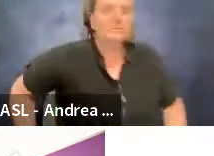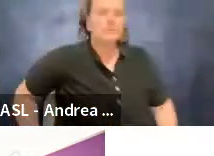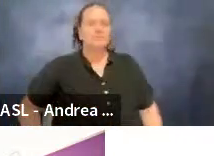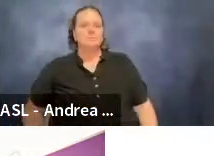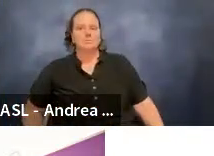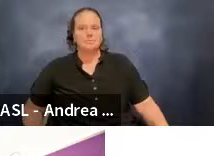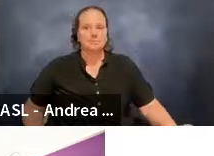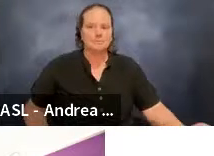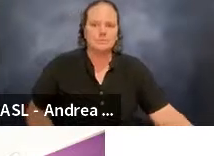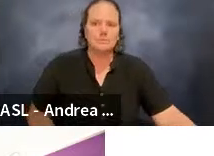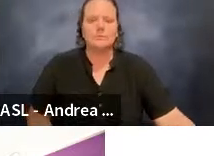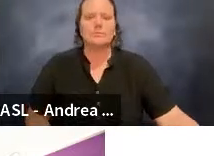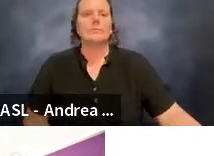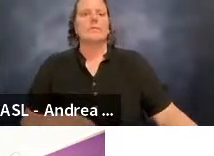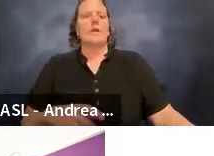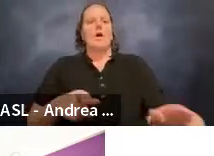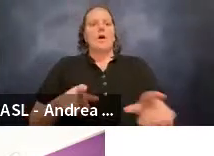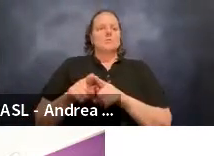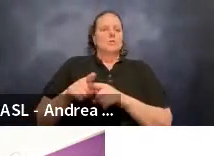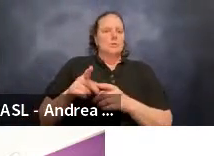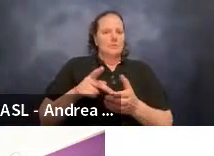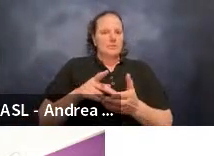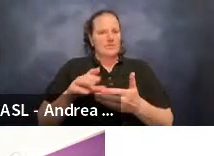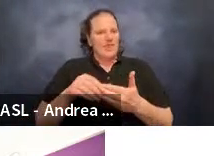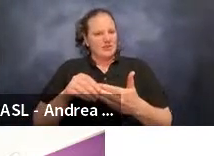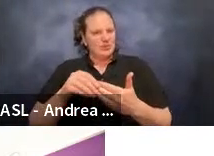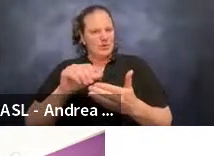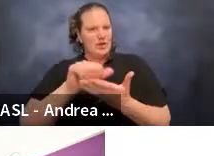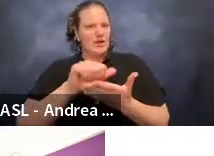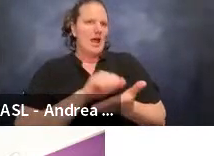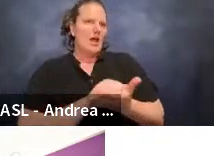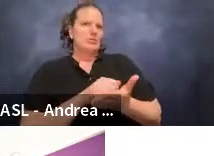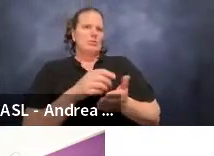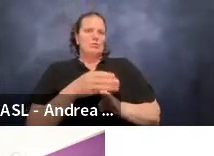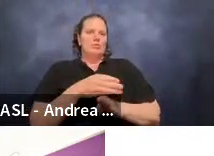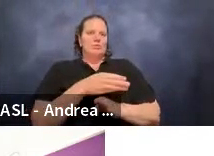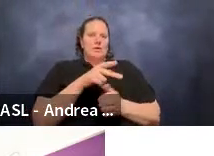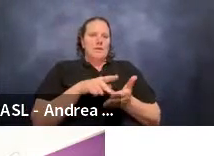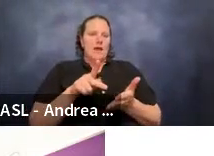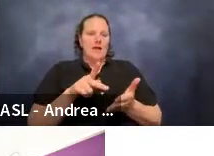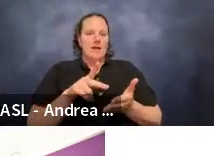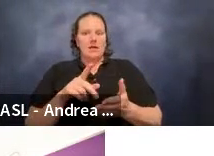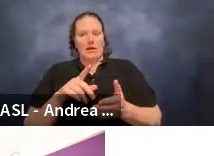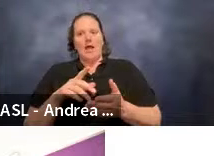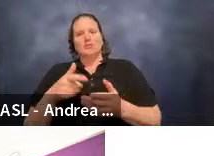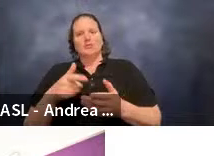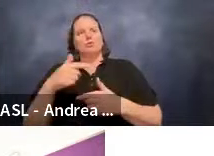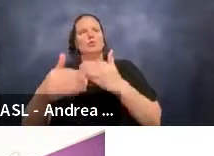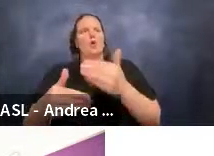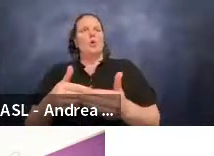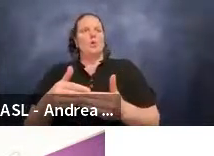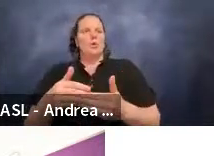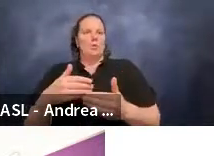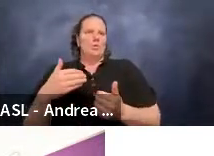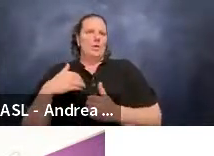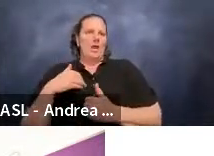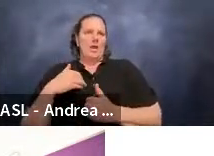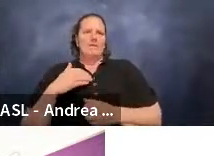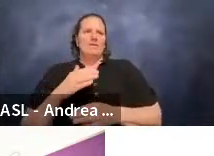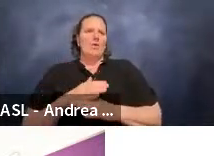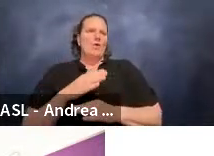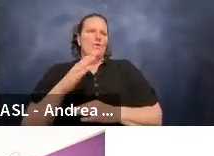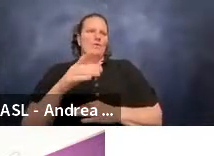and pay-as-you-go, and what the vast majority of our customers that we have over 1 million